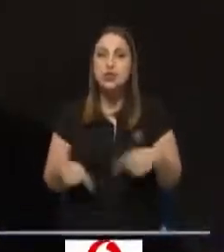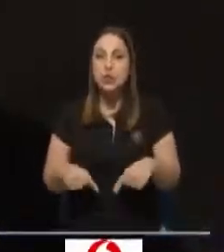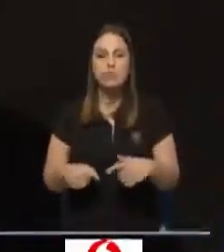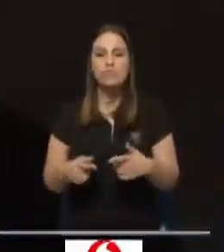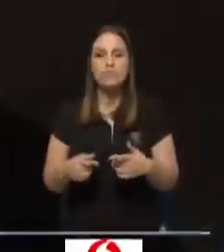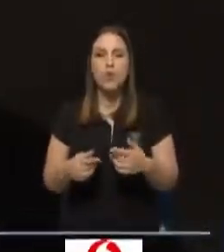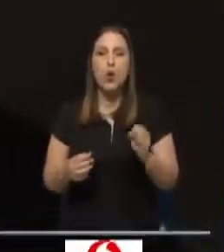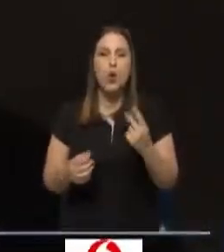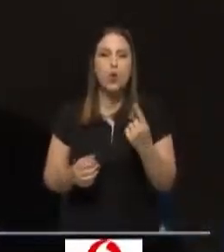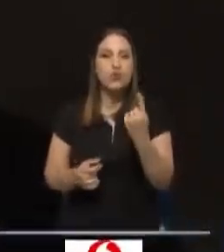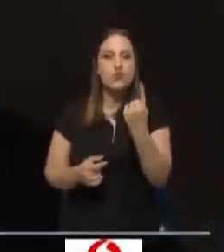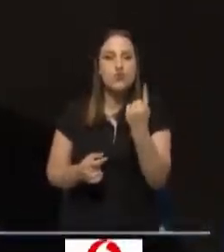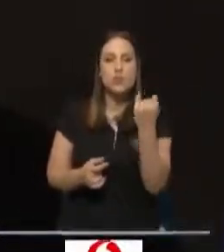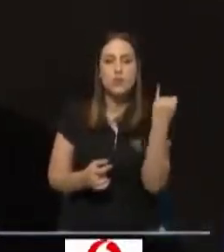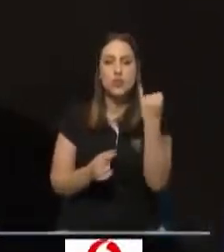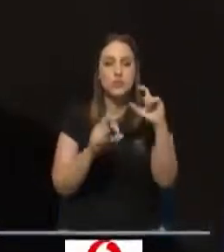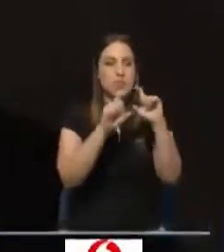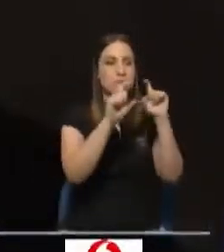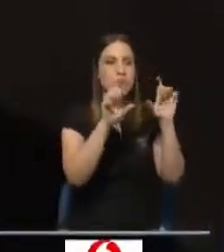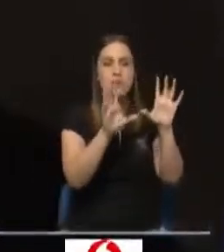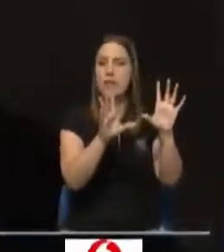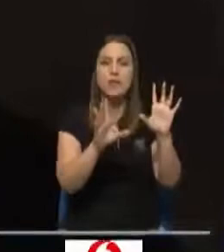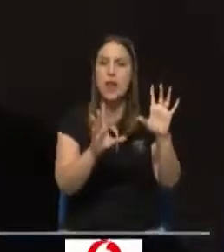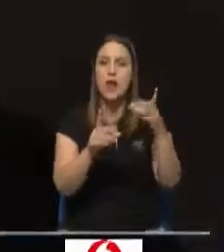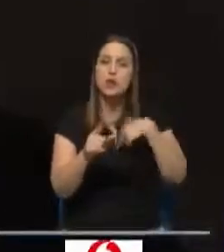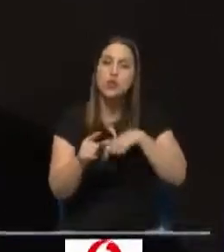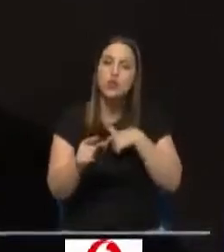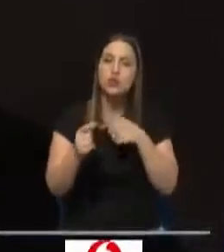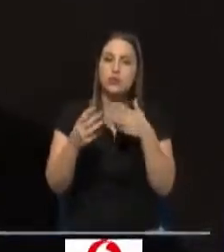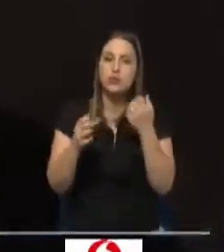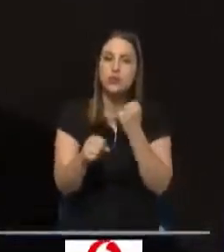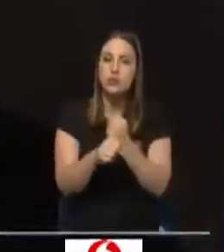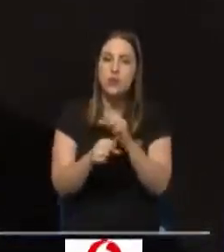or an living entity.